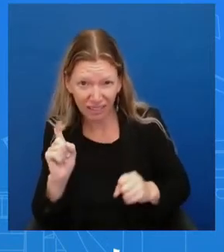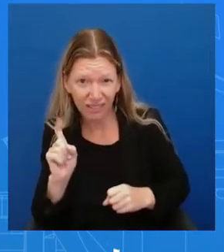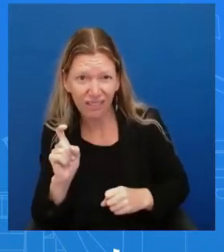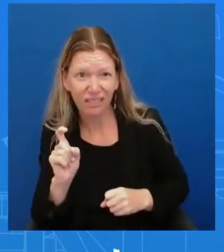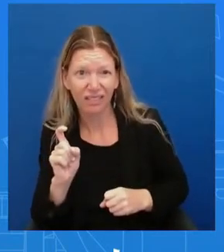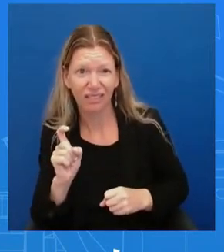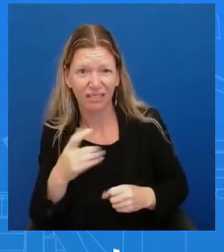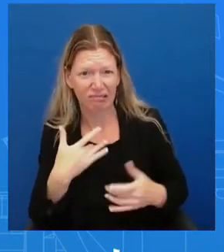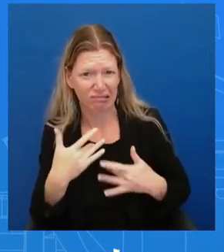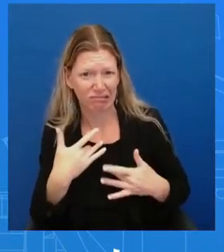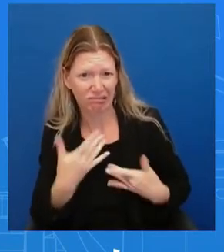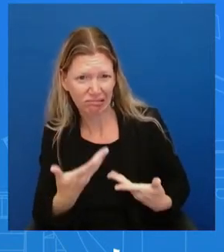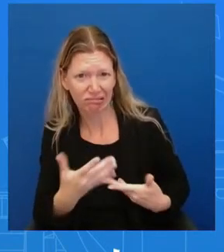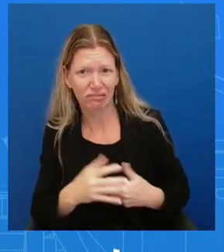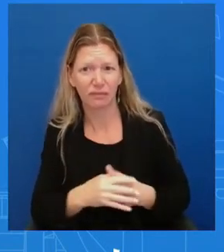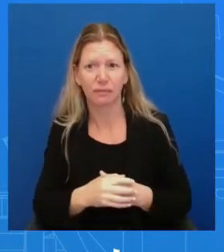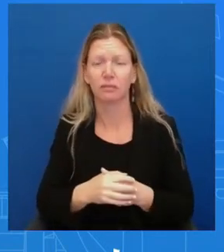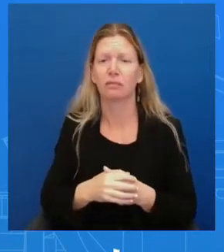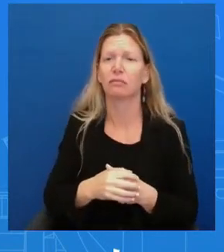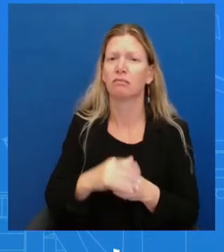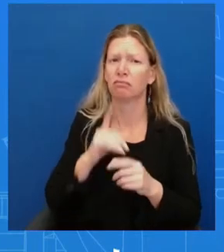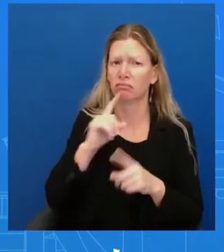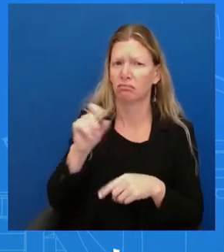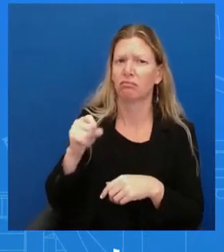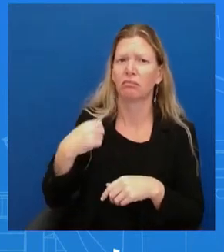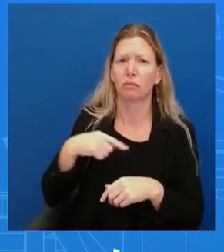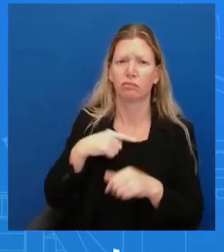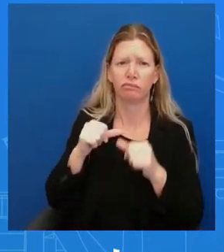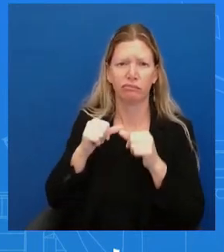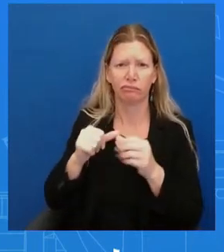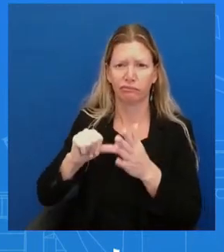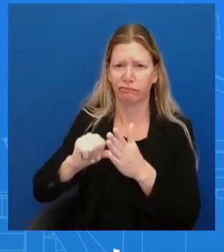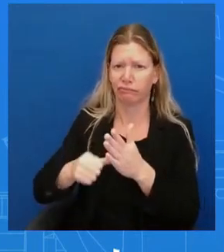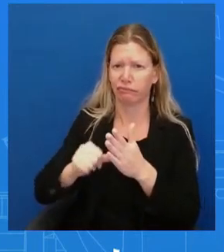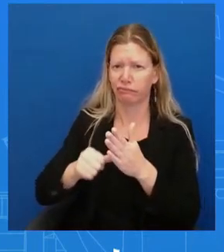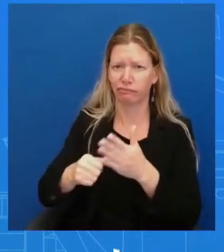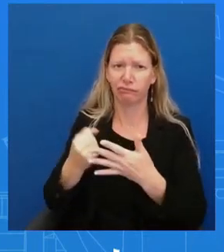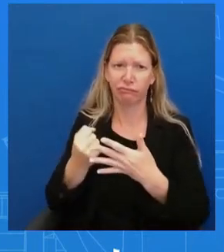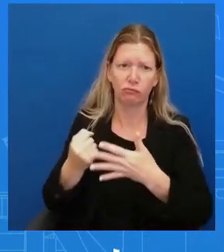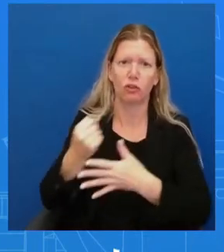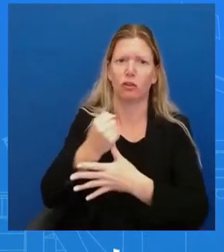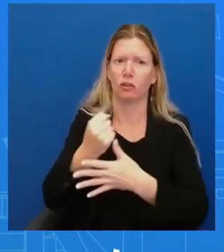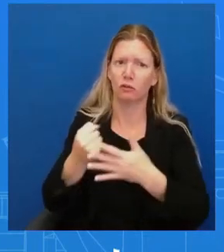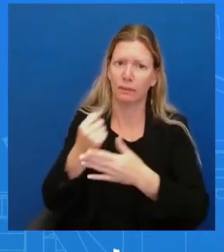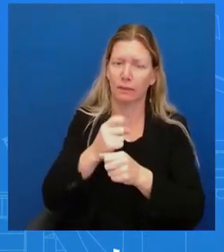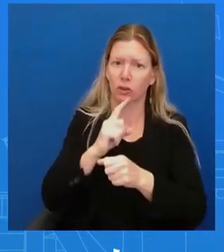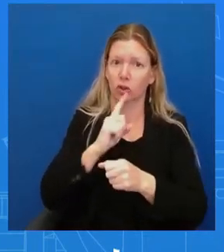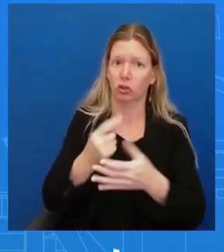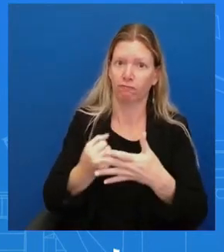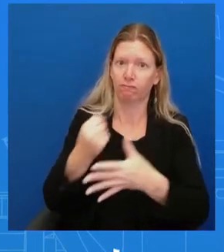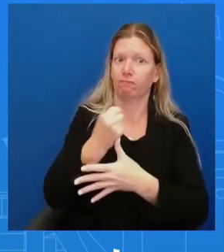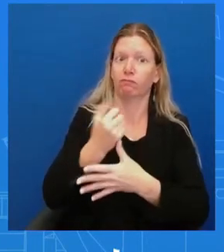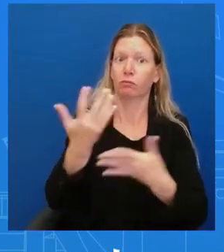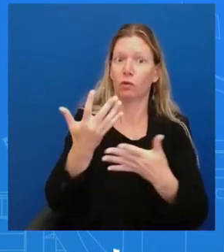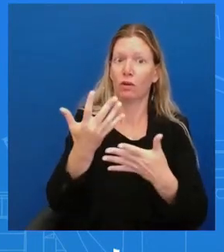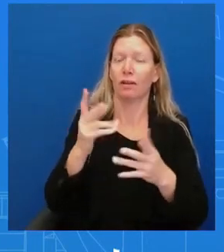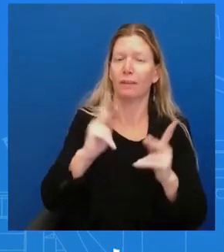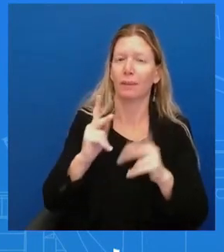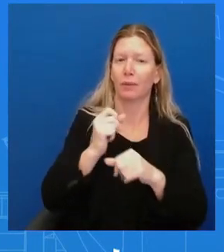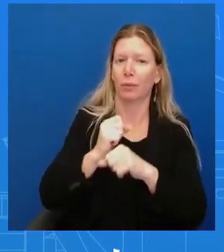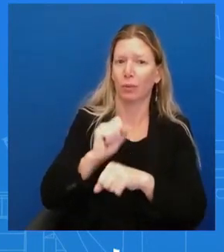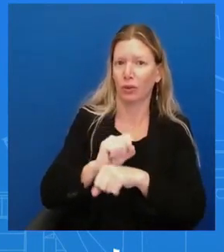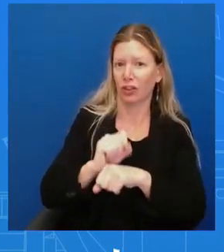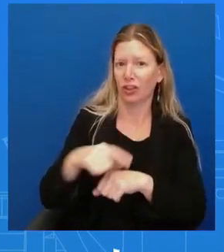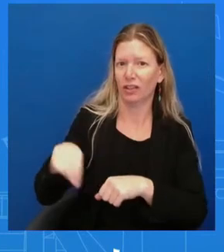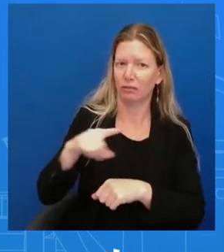of prioritizing, right? Making sure that personnel are, protected, and we are going to do everything that we can.